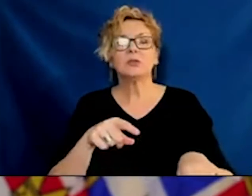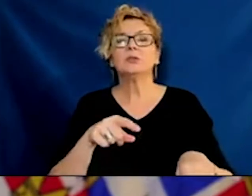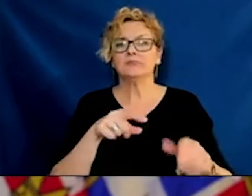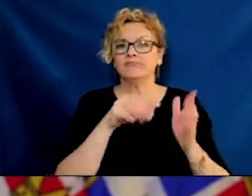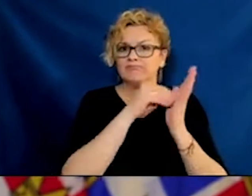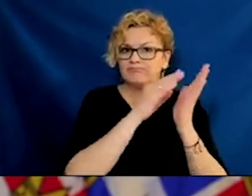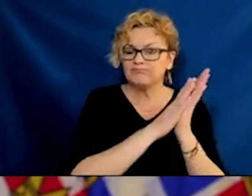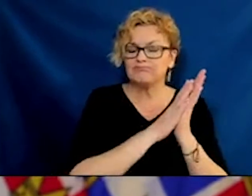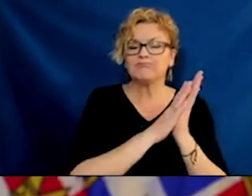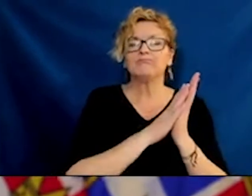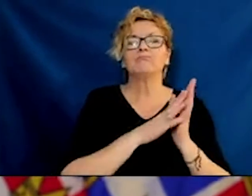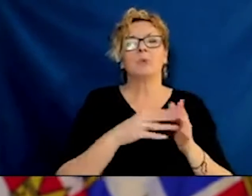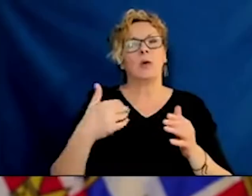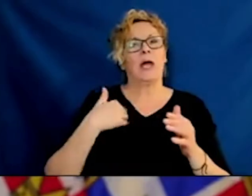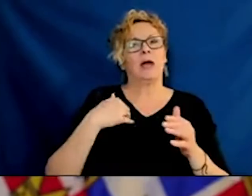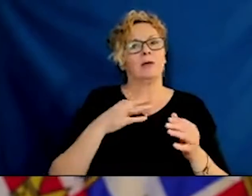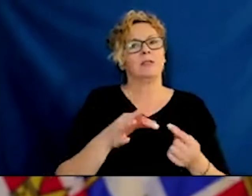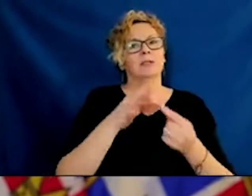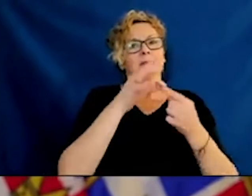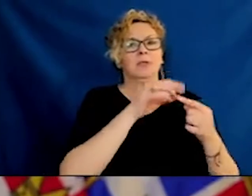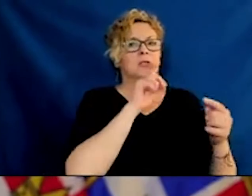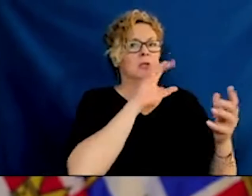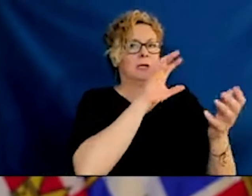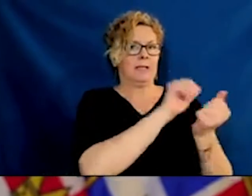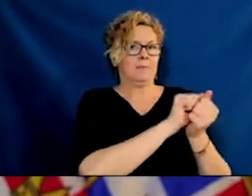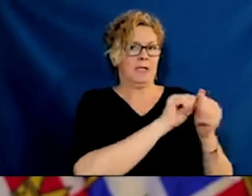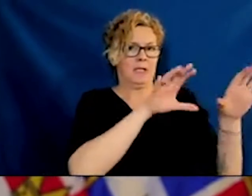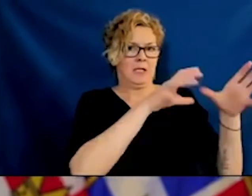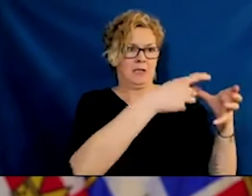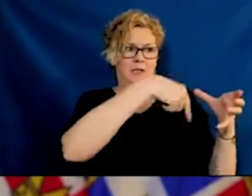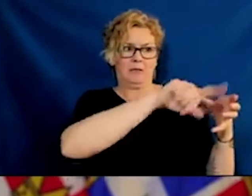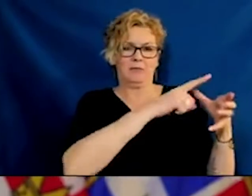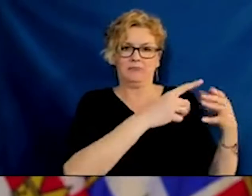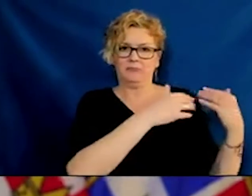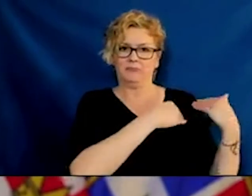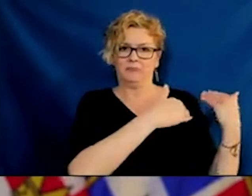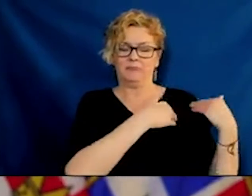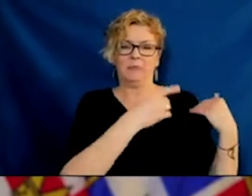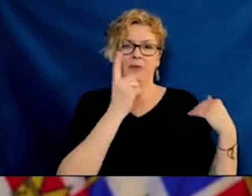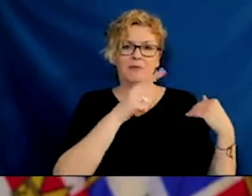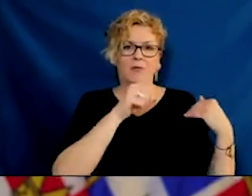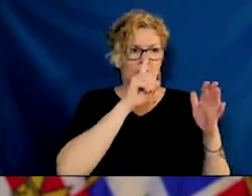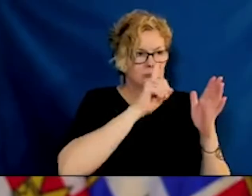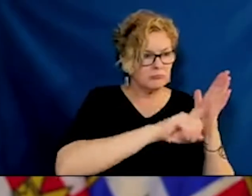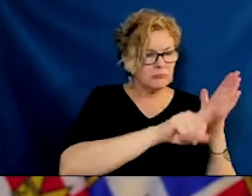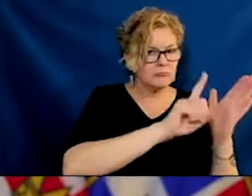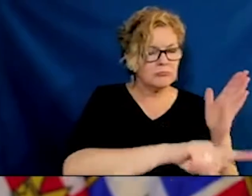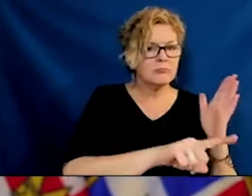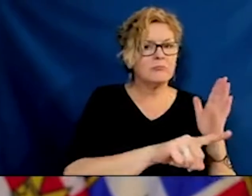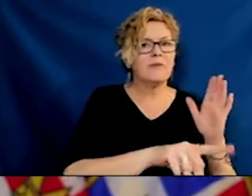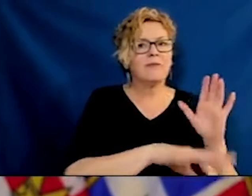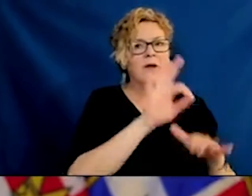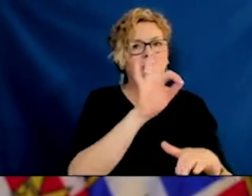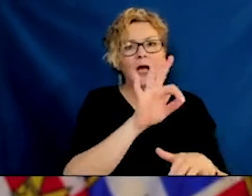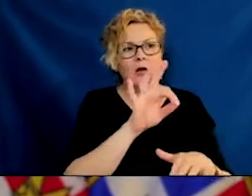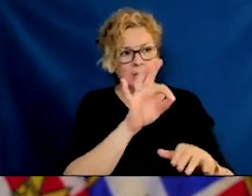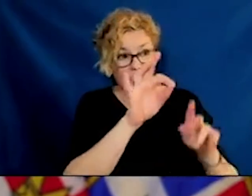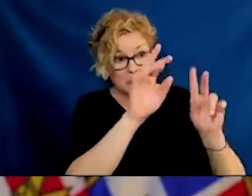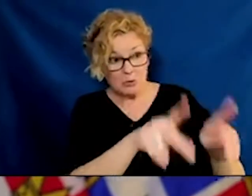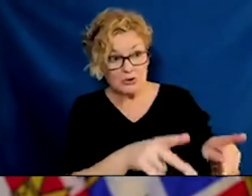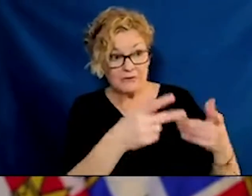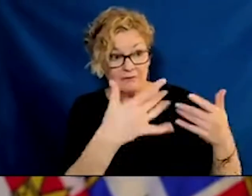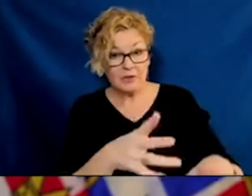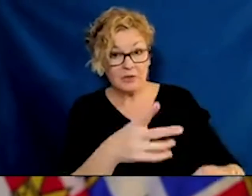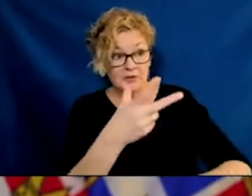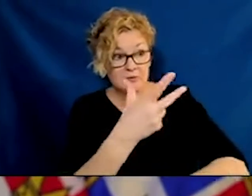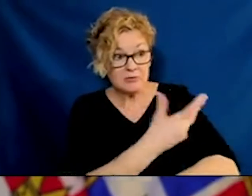the serious reports and looks at their association and whether they're caused by vaccine or not. We know that